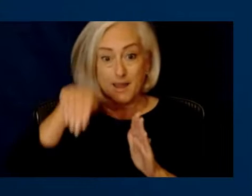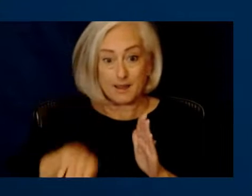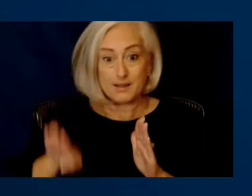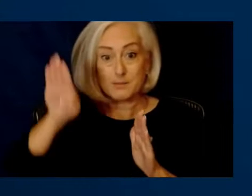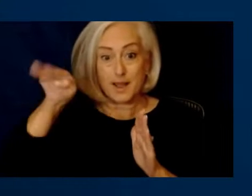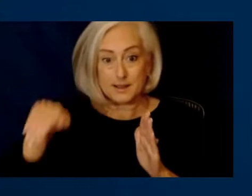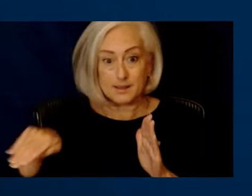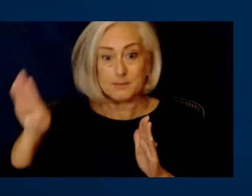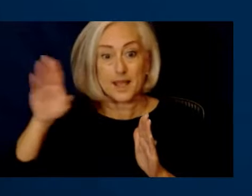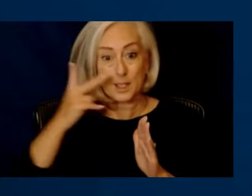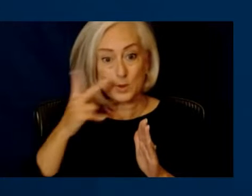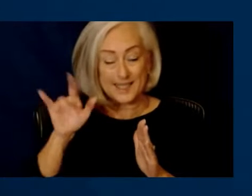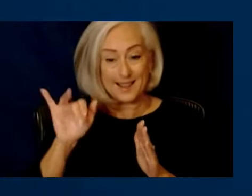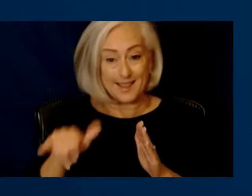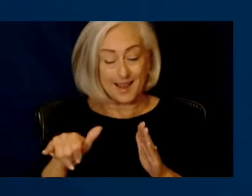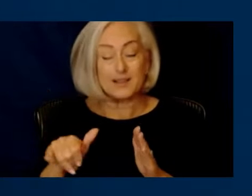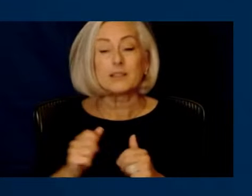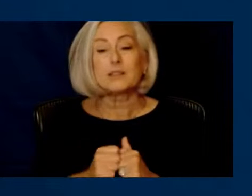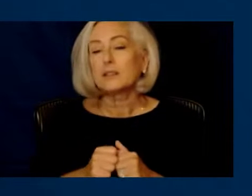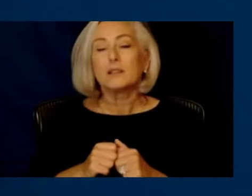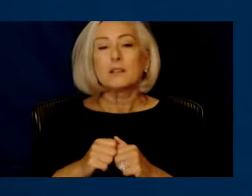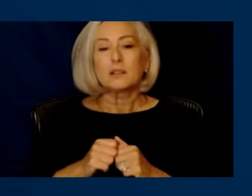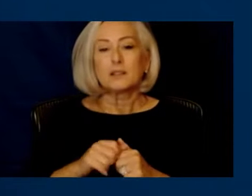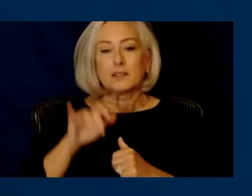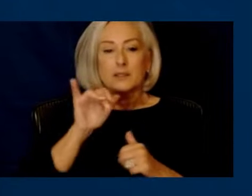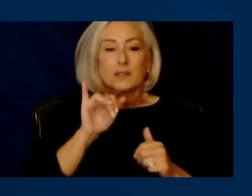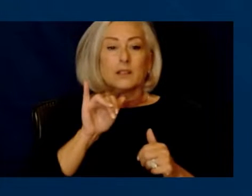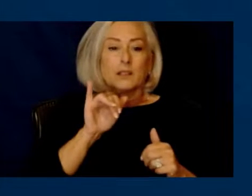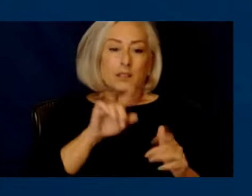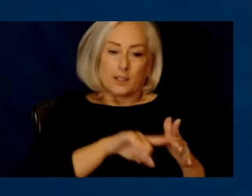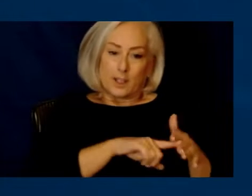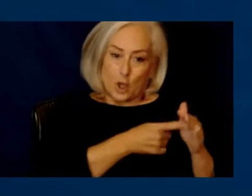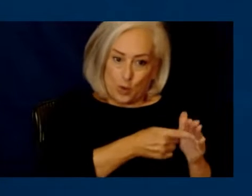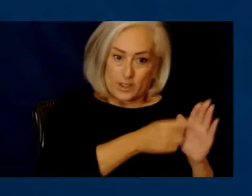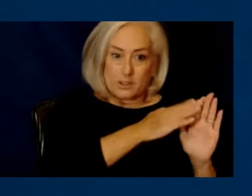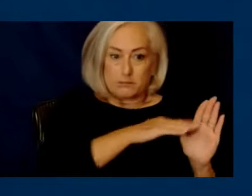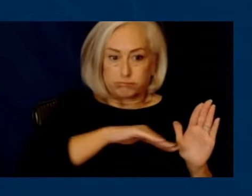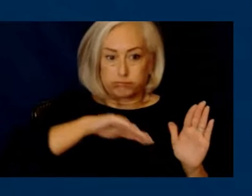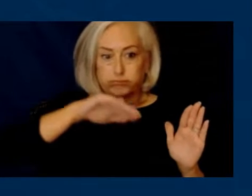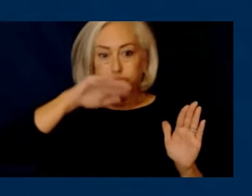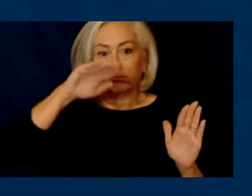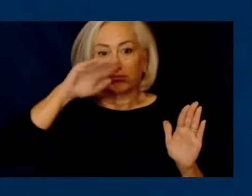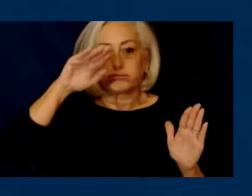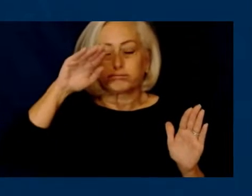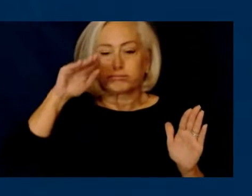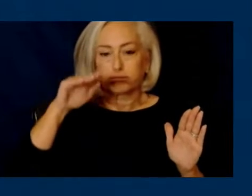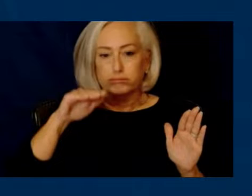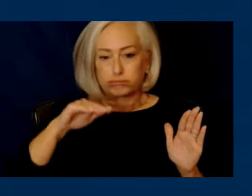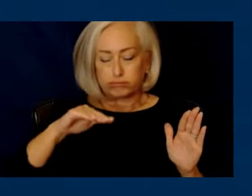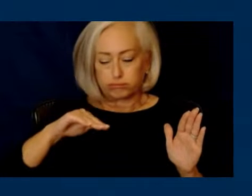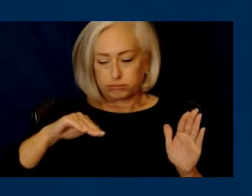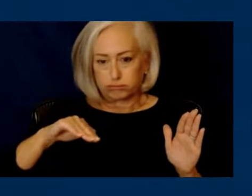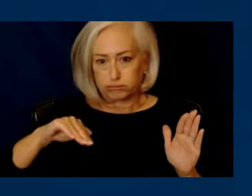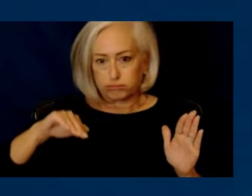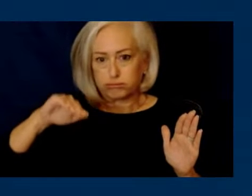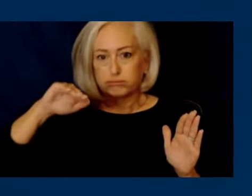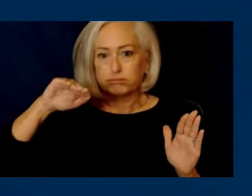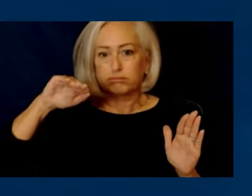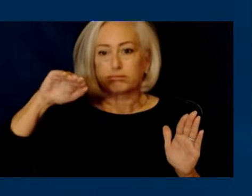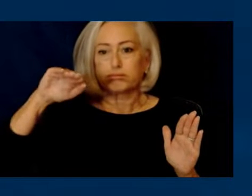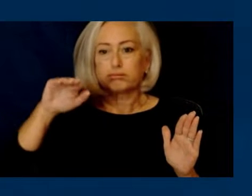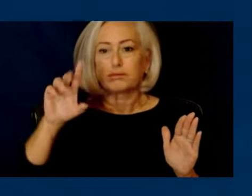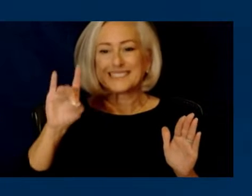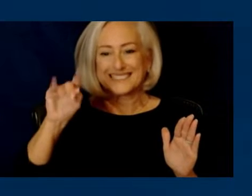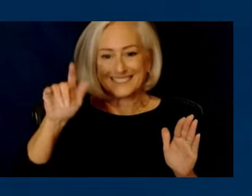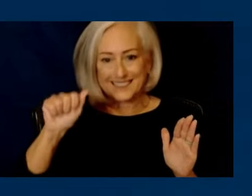and that you're facing, that's the original wave, and then it started to sink, and then we had another wave, and then we had the Delta wave, and then we had